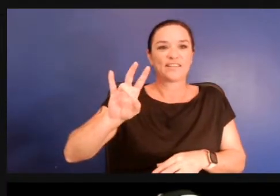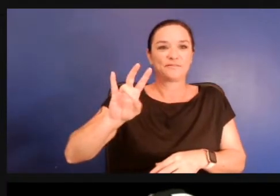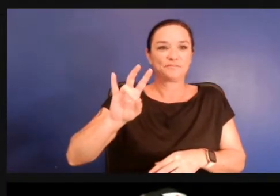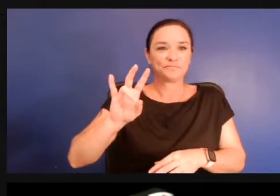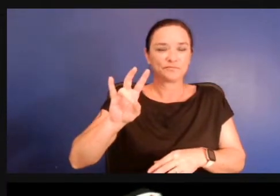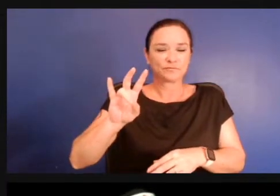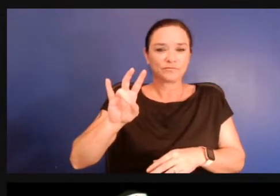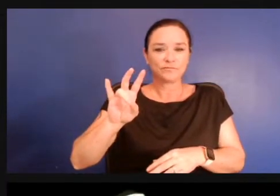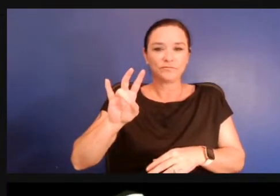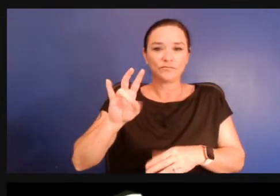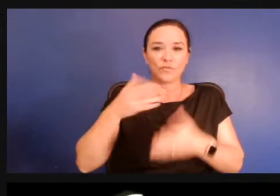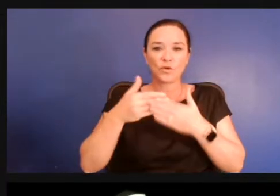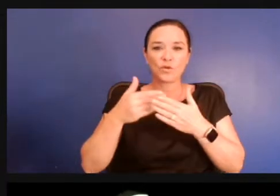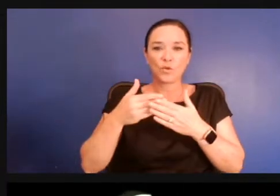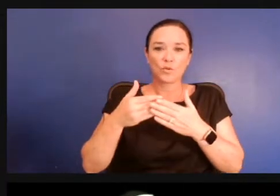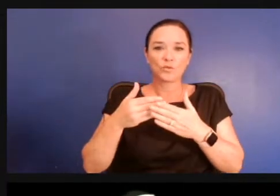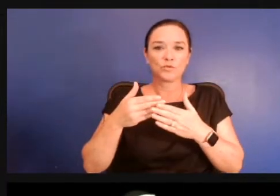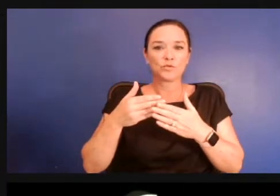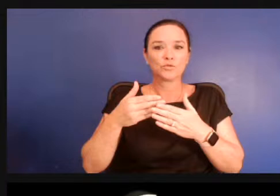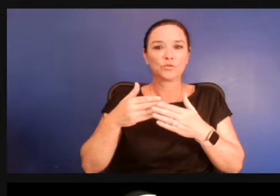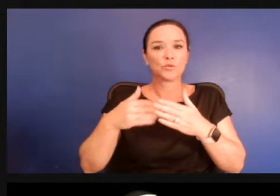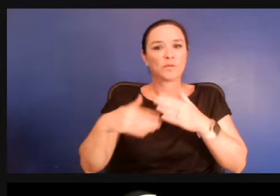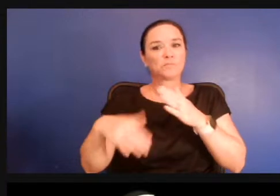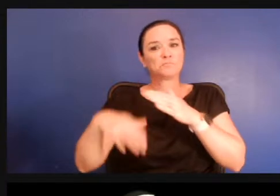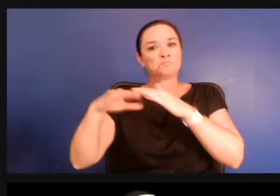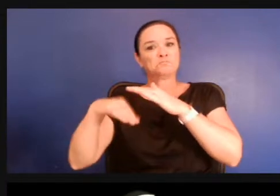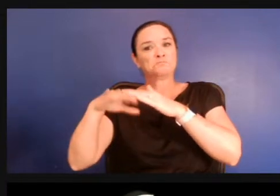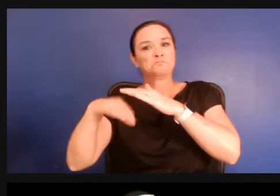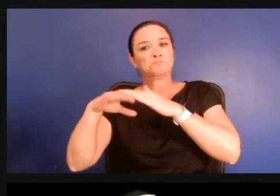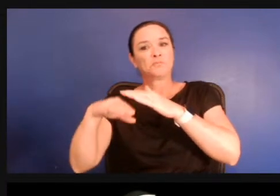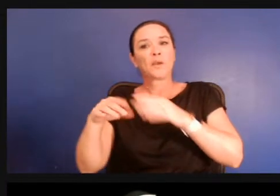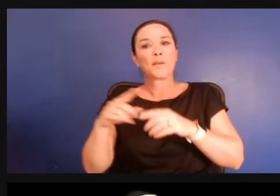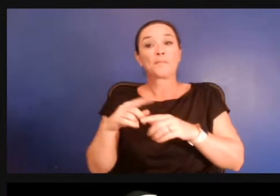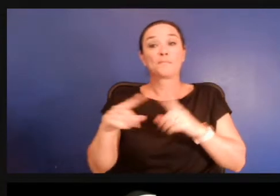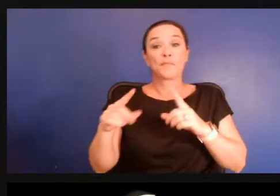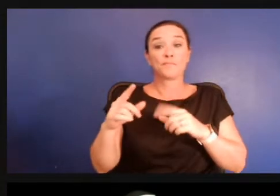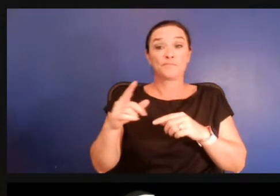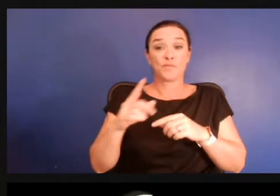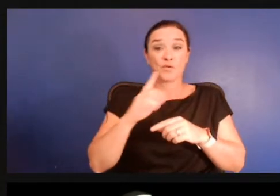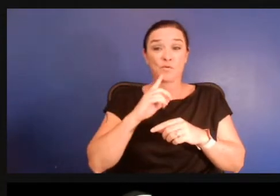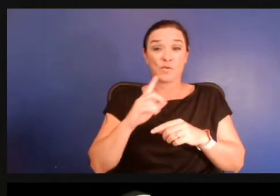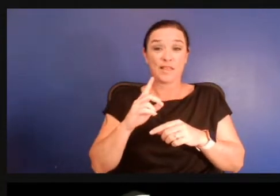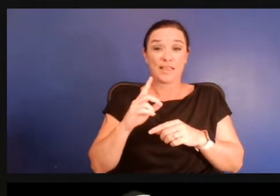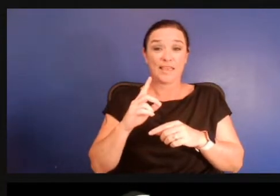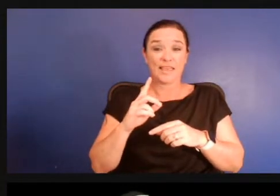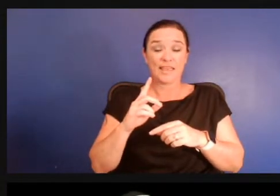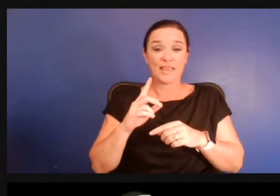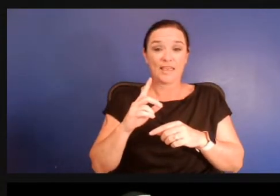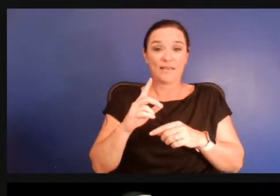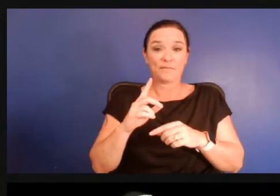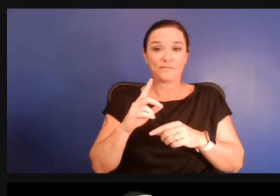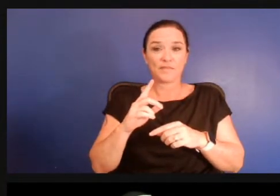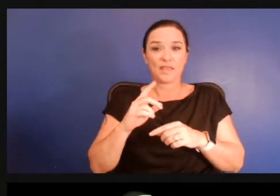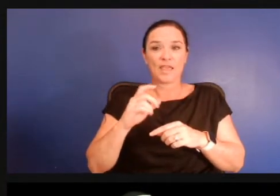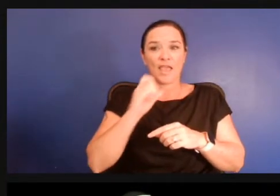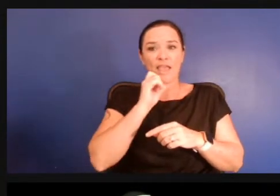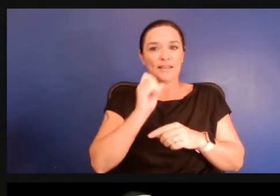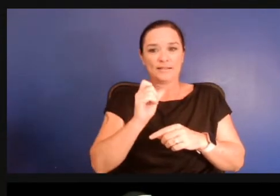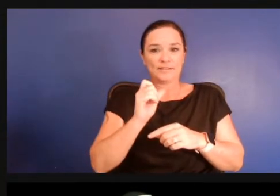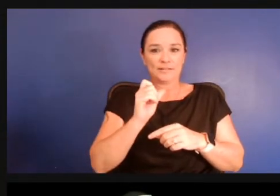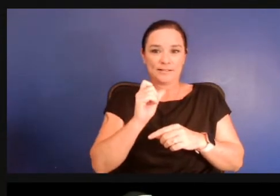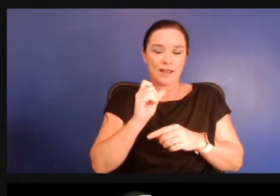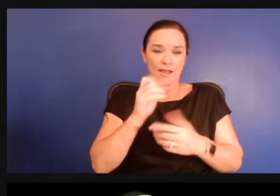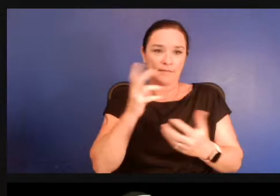the higher end. But significantly, it's actually short of this very